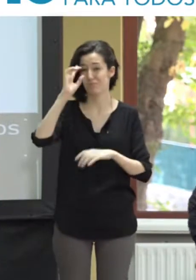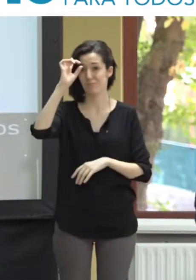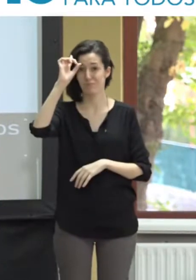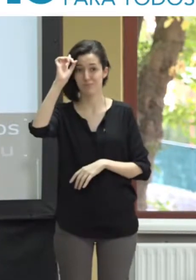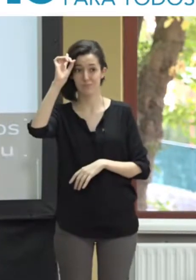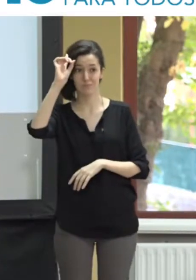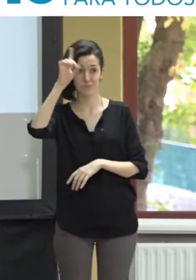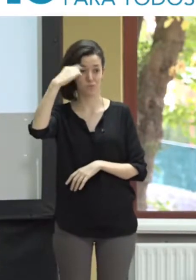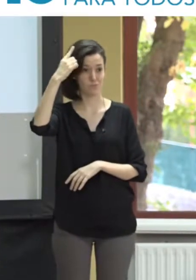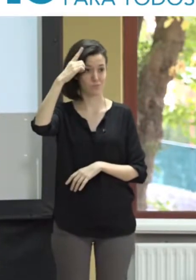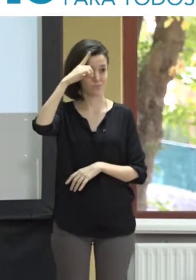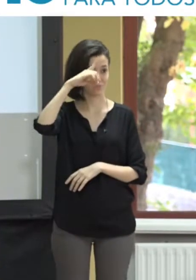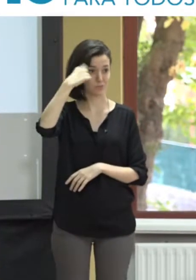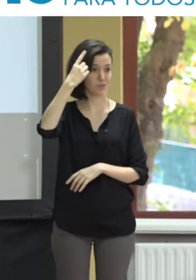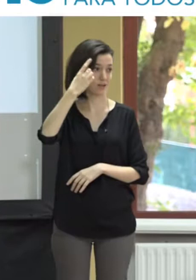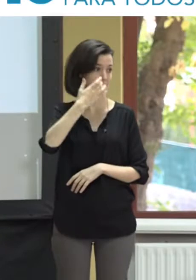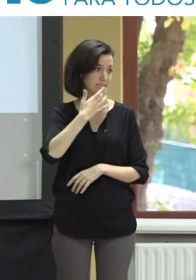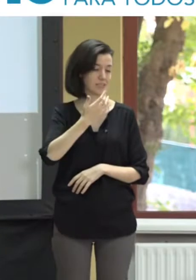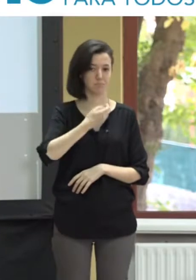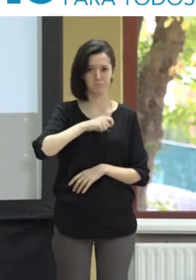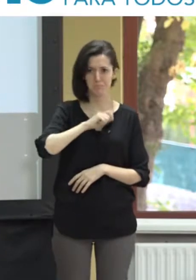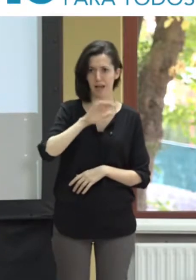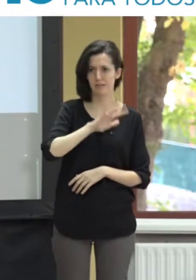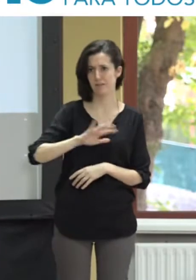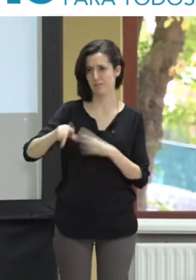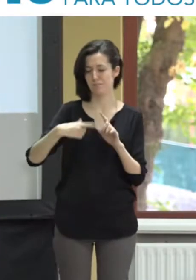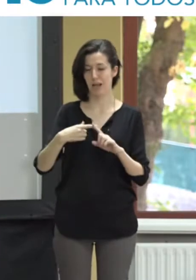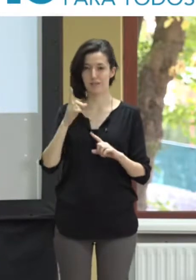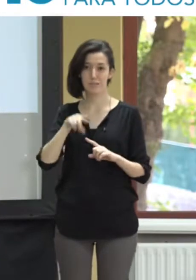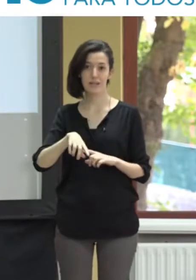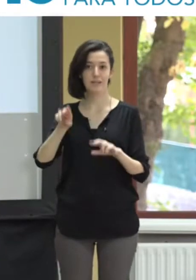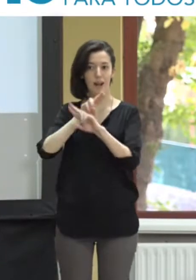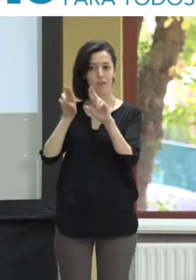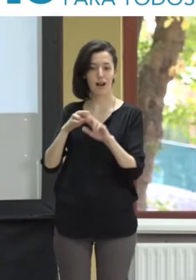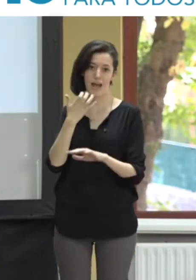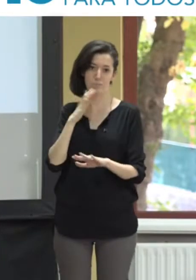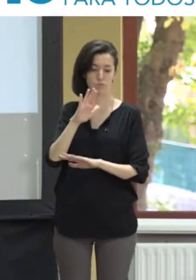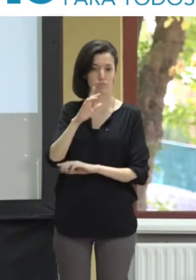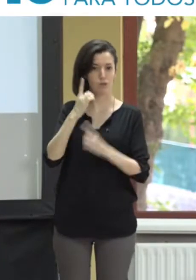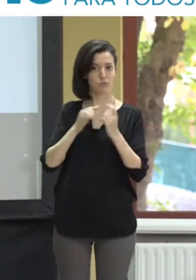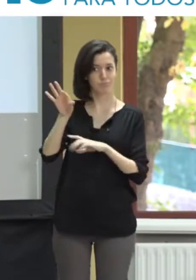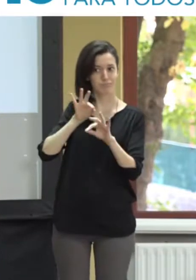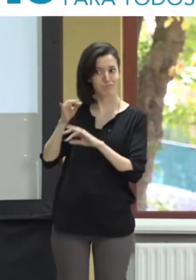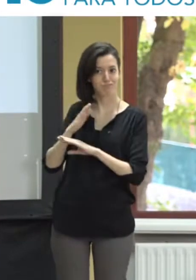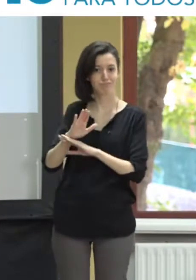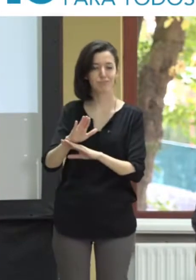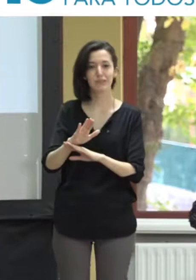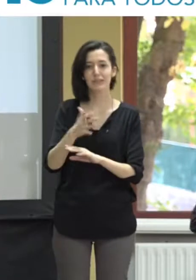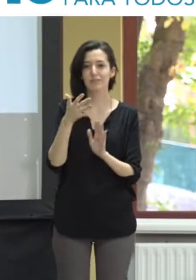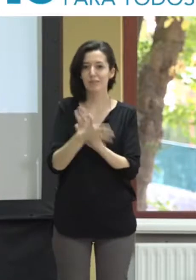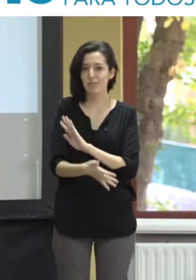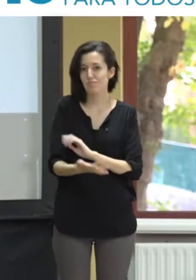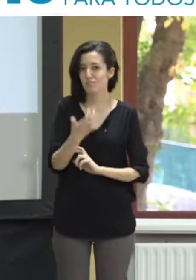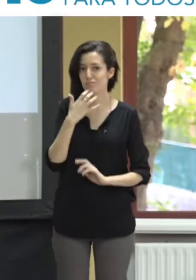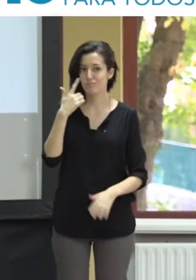as culture projects in Spain. We've got also international examples and projects